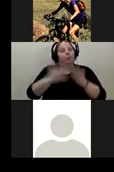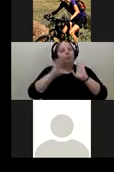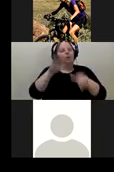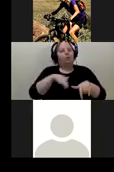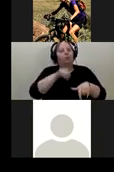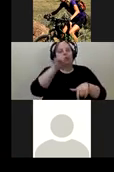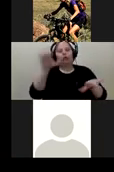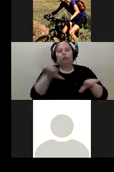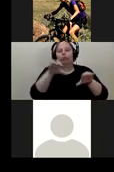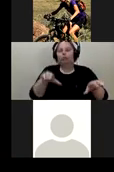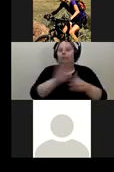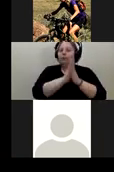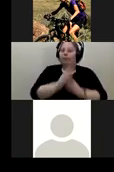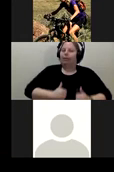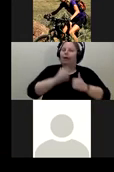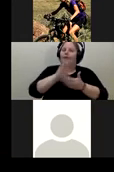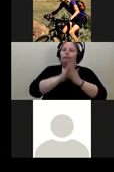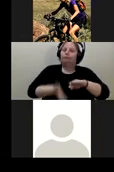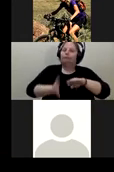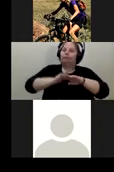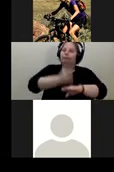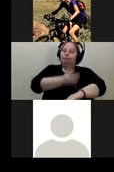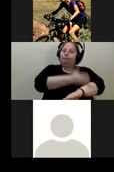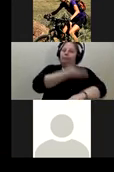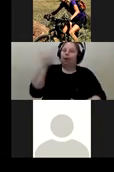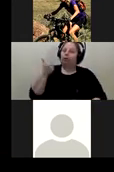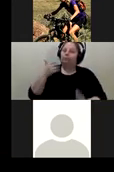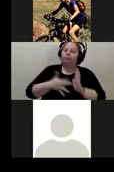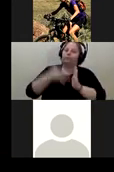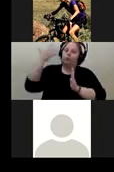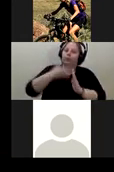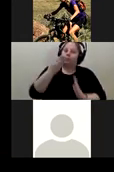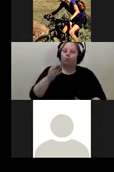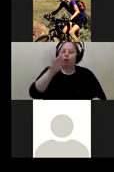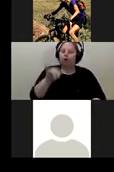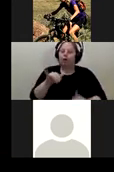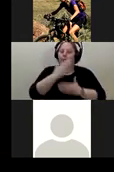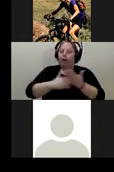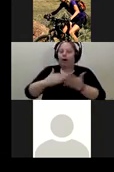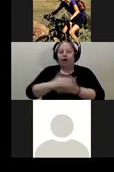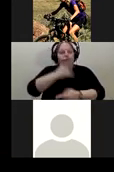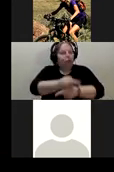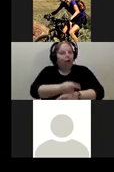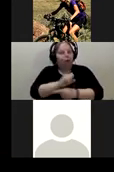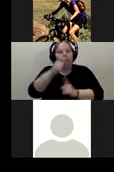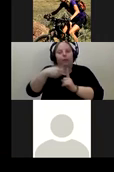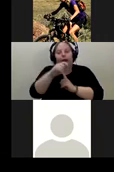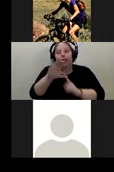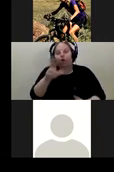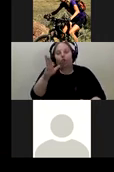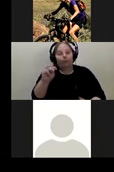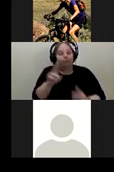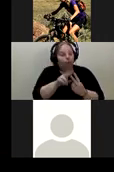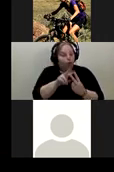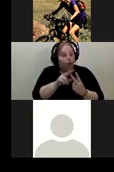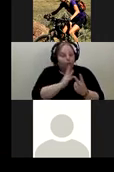can make life better. I mean, you know what? Occasionally a piece of blueberry pie is absolutely the way to go, or banana cream.